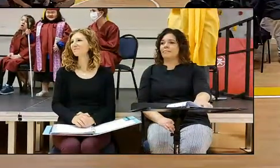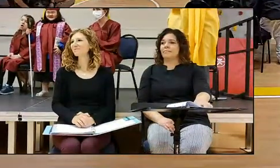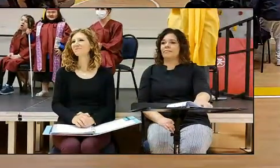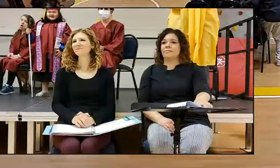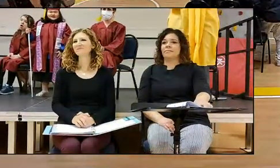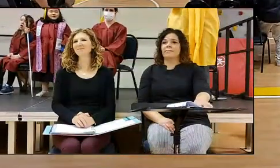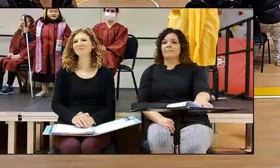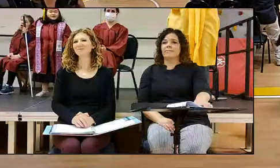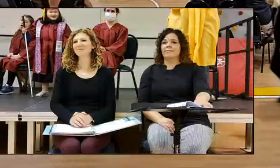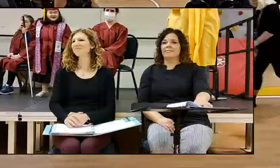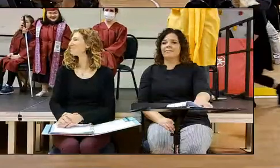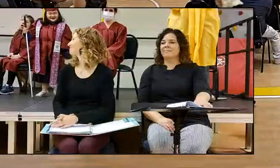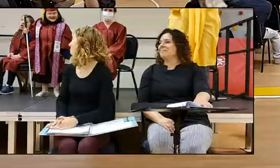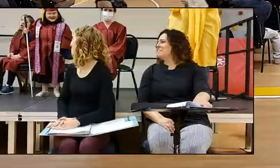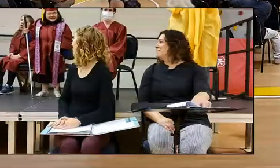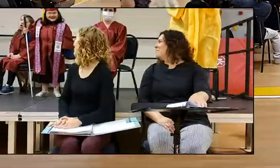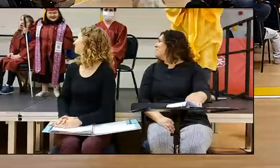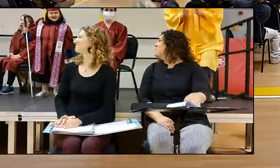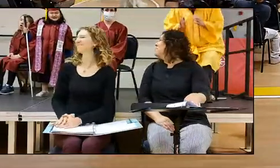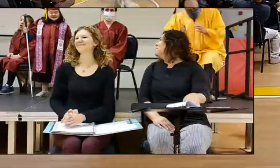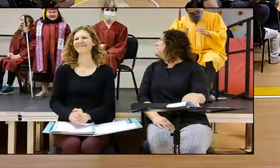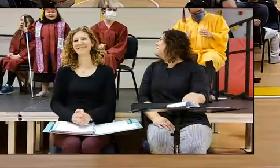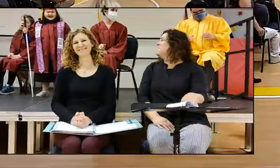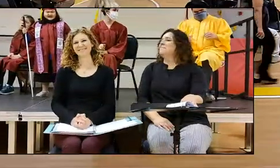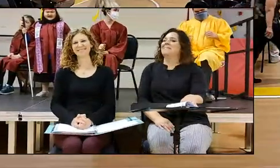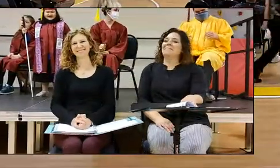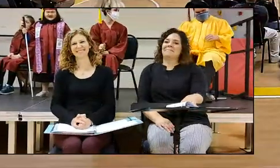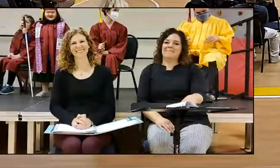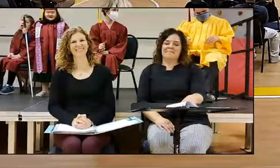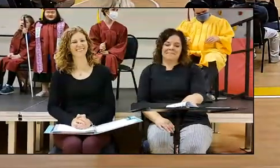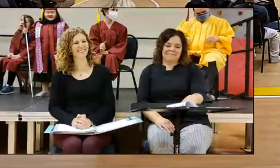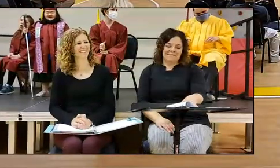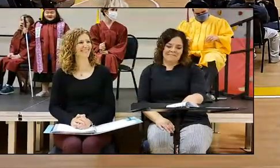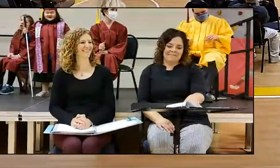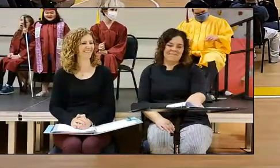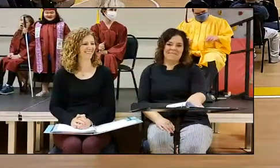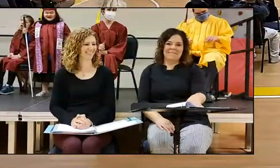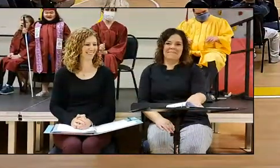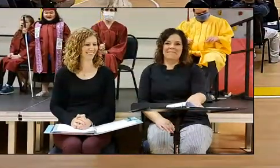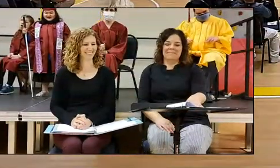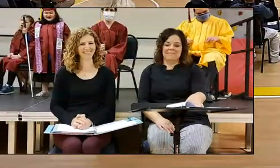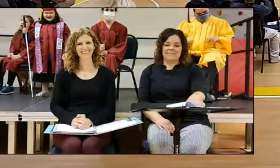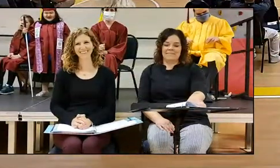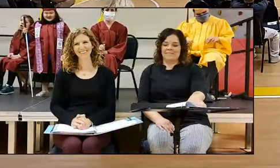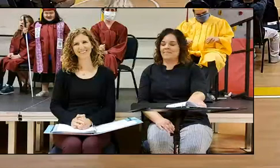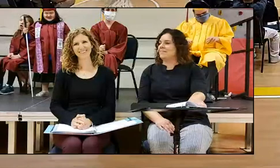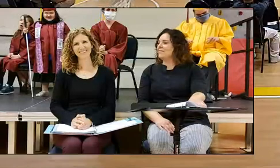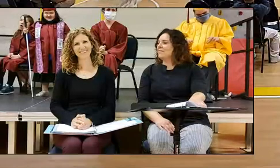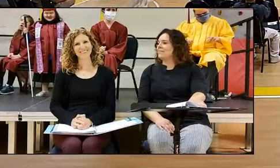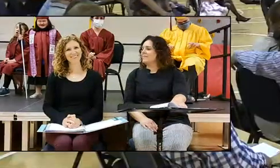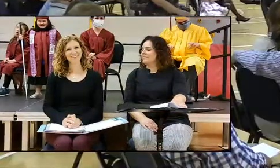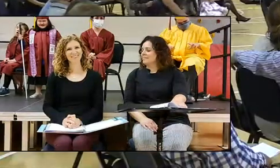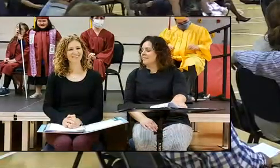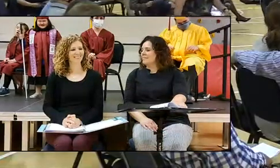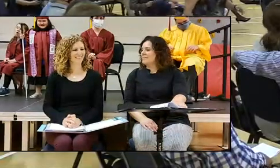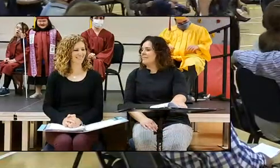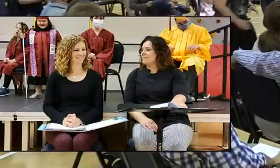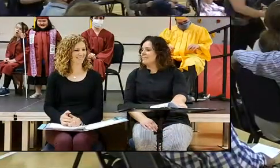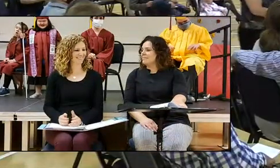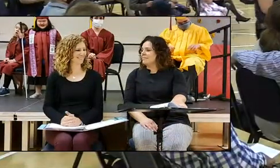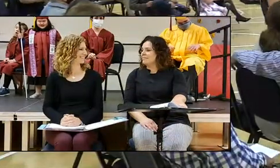Jamie's wiping off the mic. And now a woman is coming up to the podium.